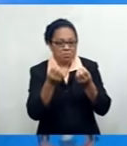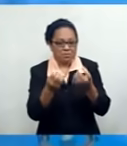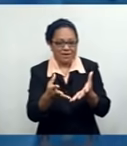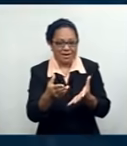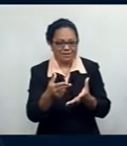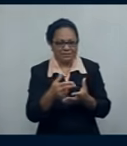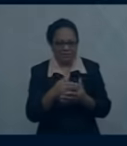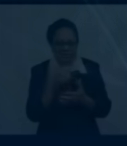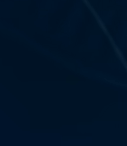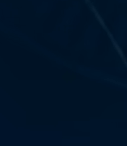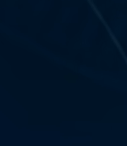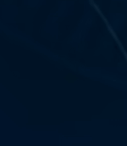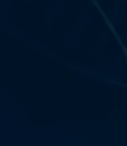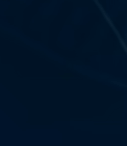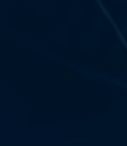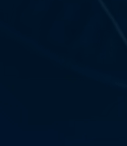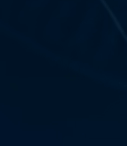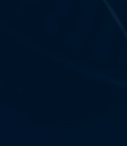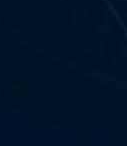services.